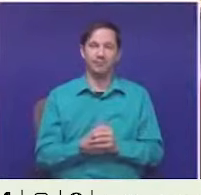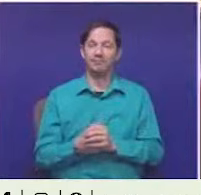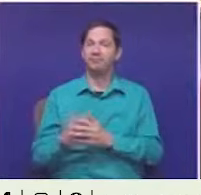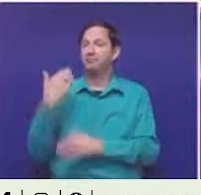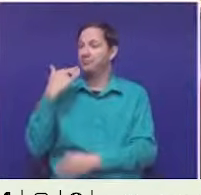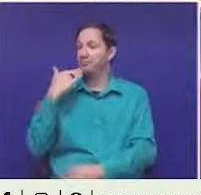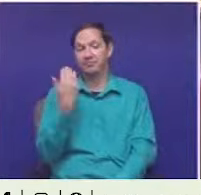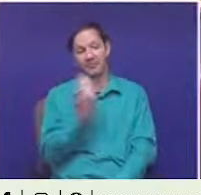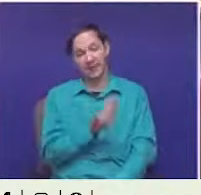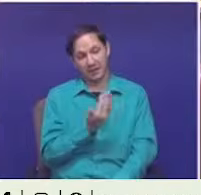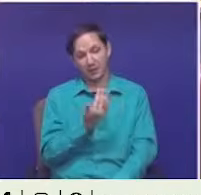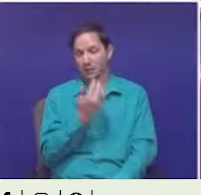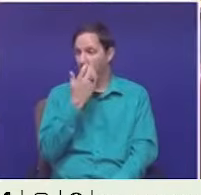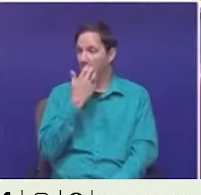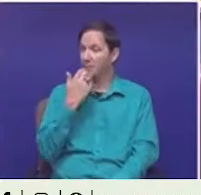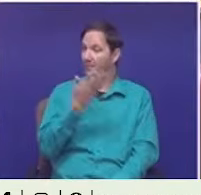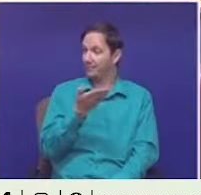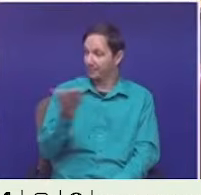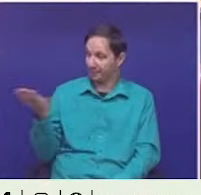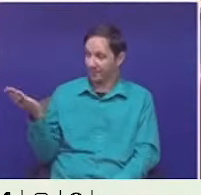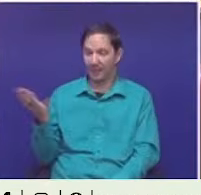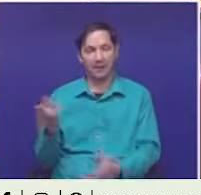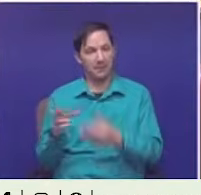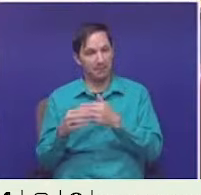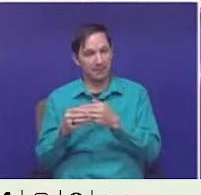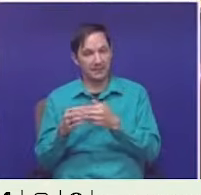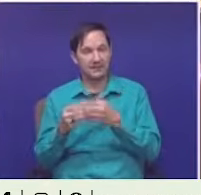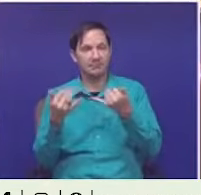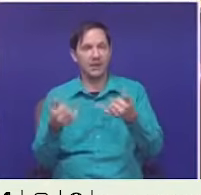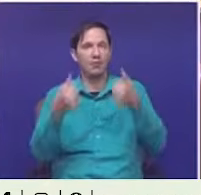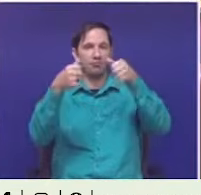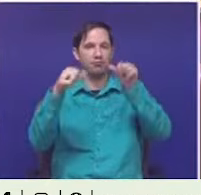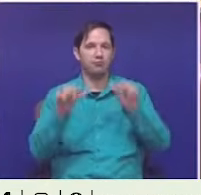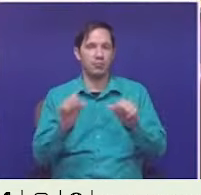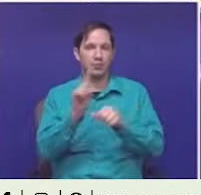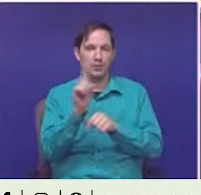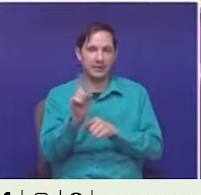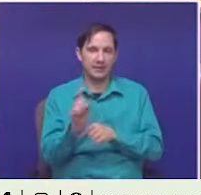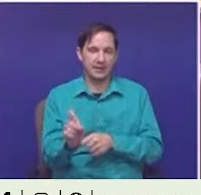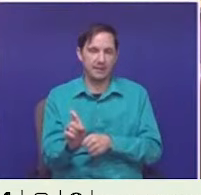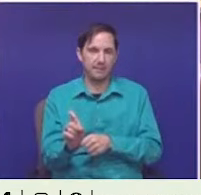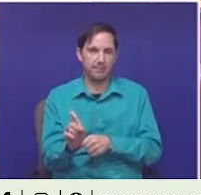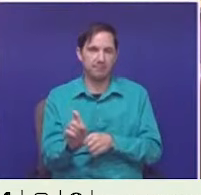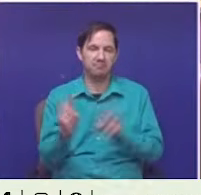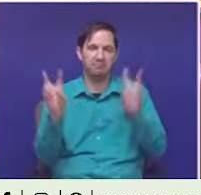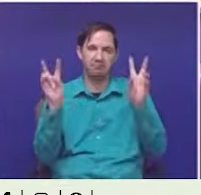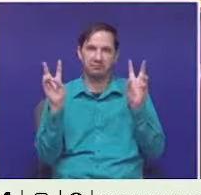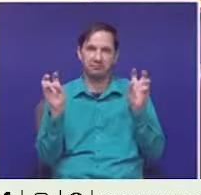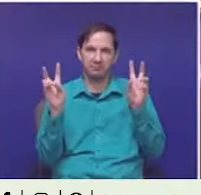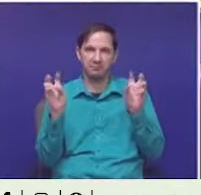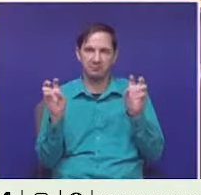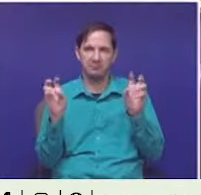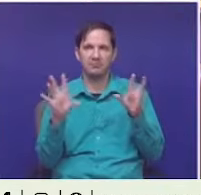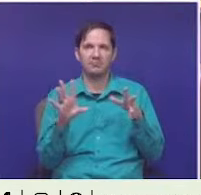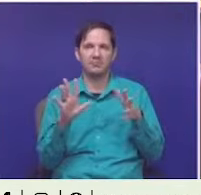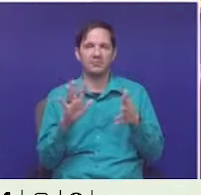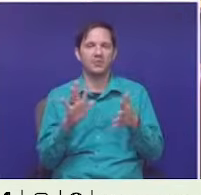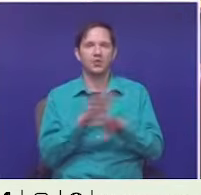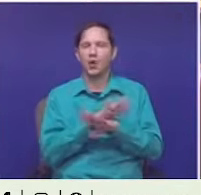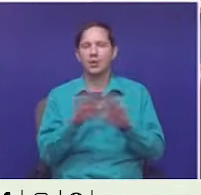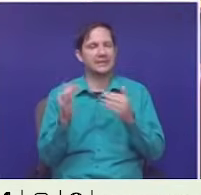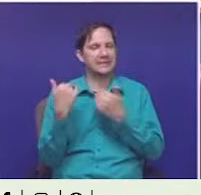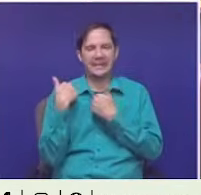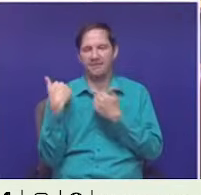much, Minister. Honourable delegates, we move to the next question. It relates to the eradication of unsafe school